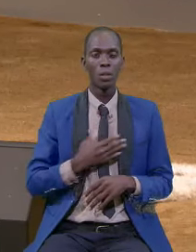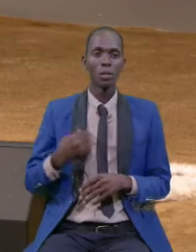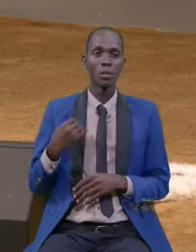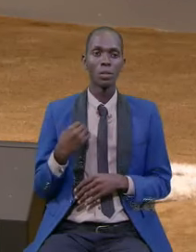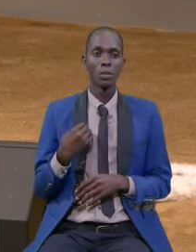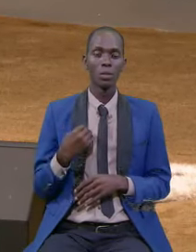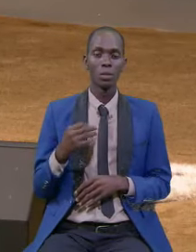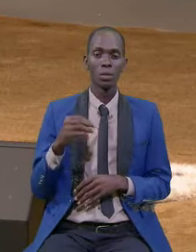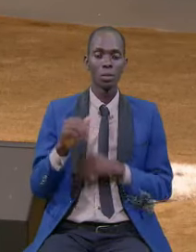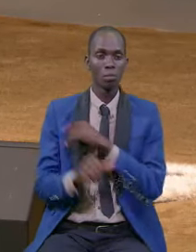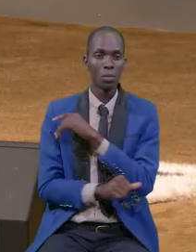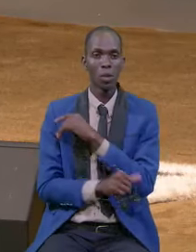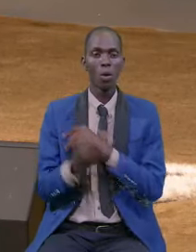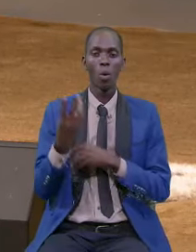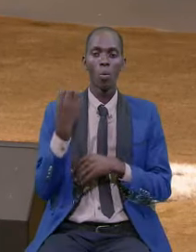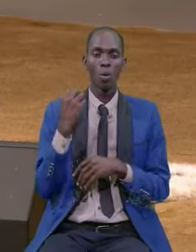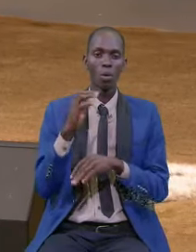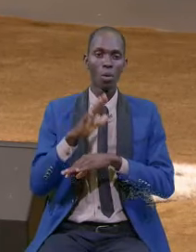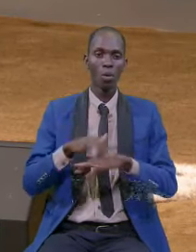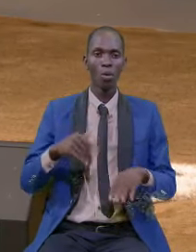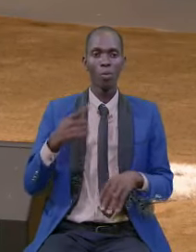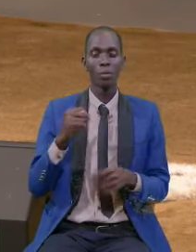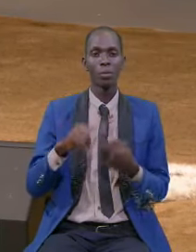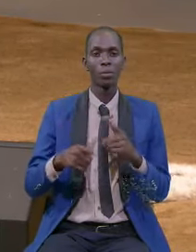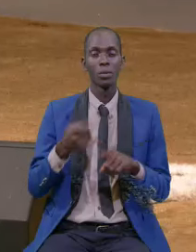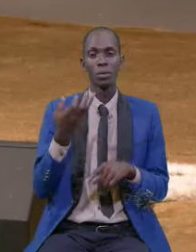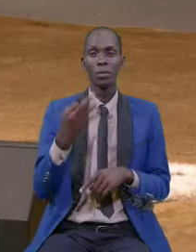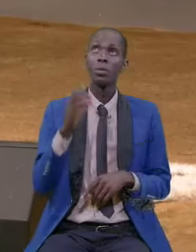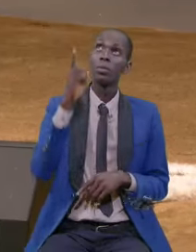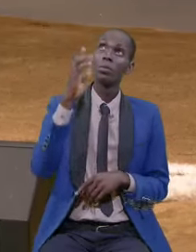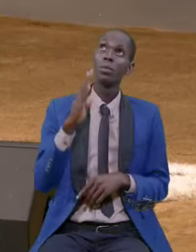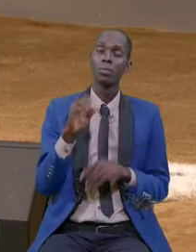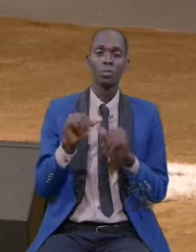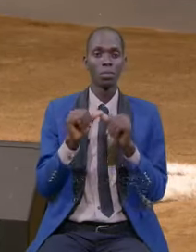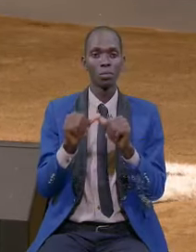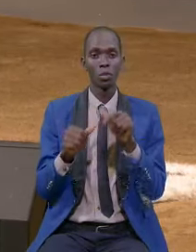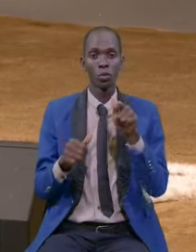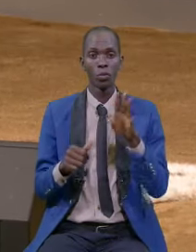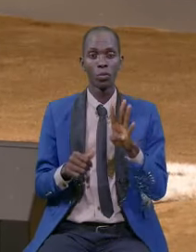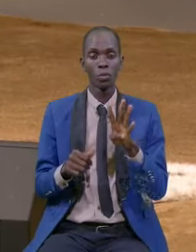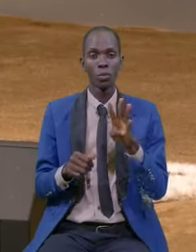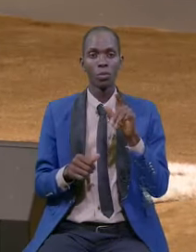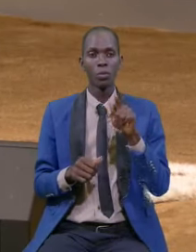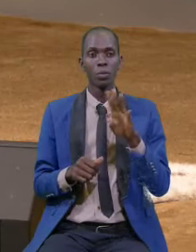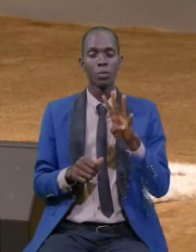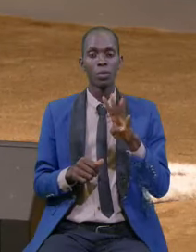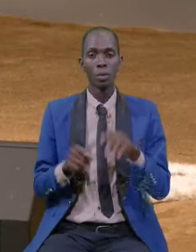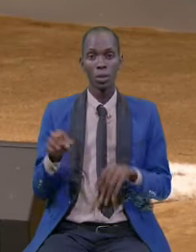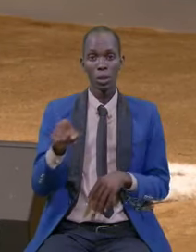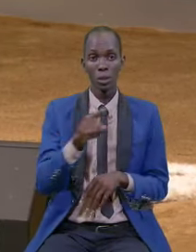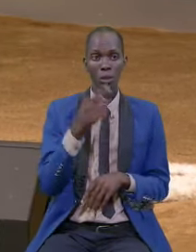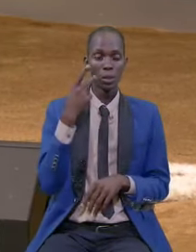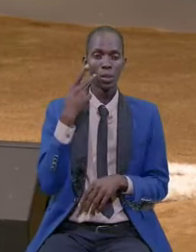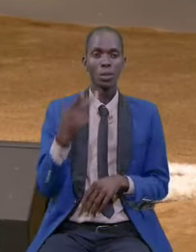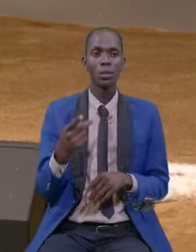was called the friend of God. Verse 24. In verse 24, ye see